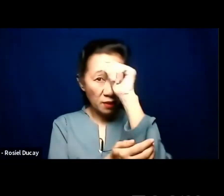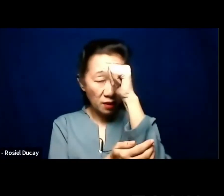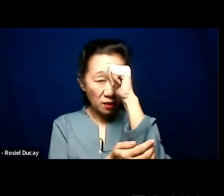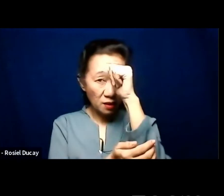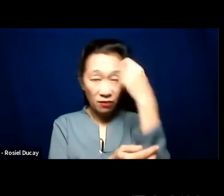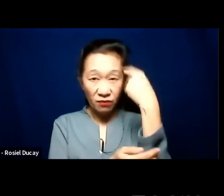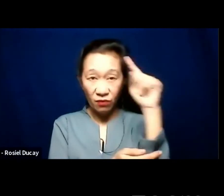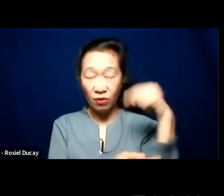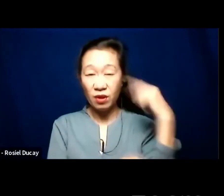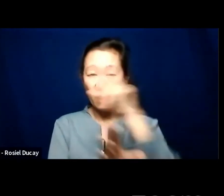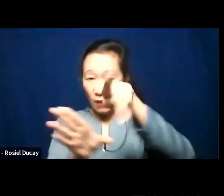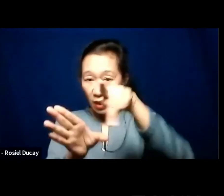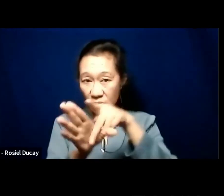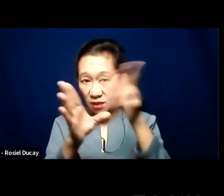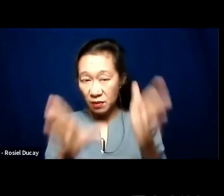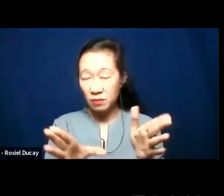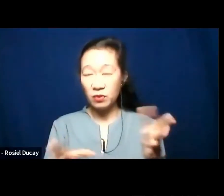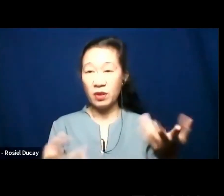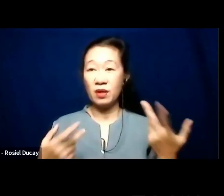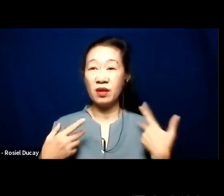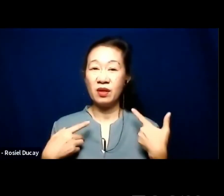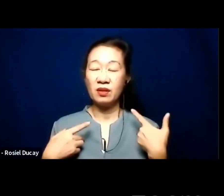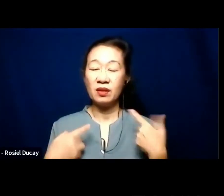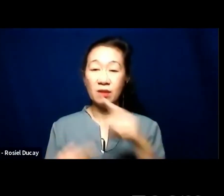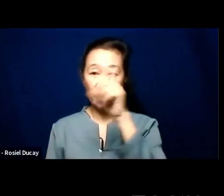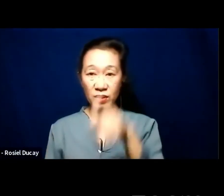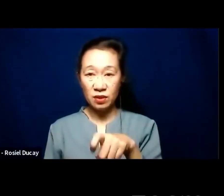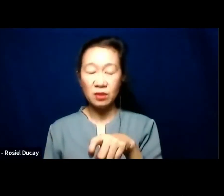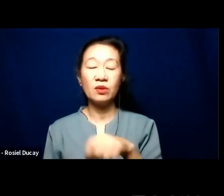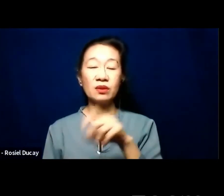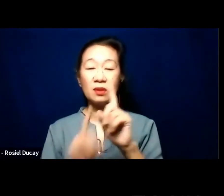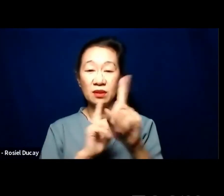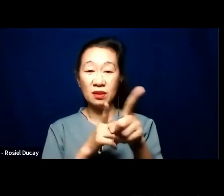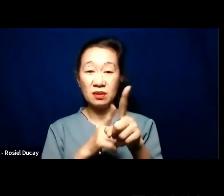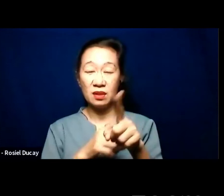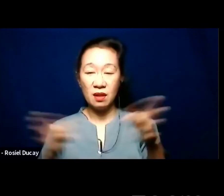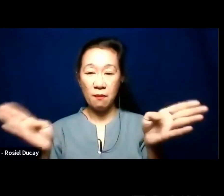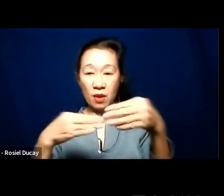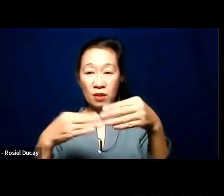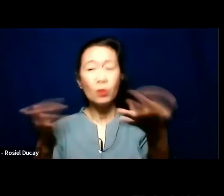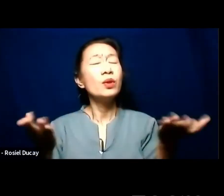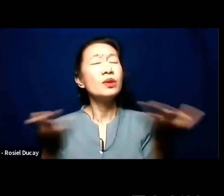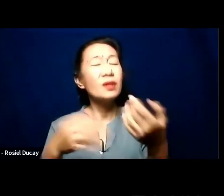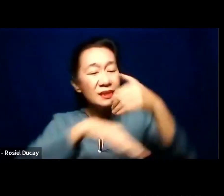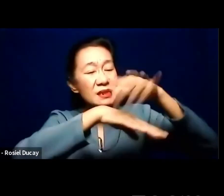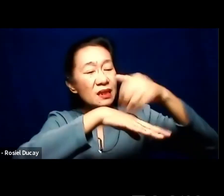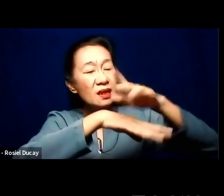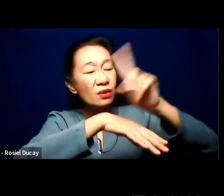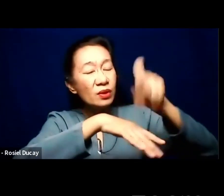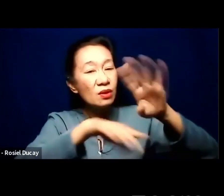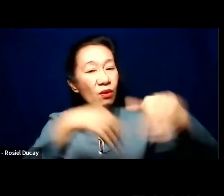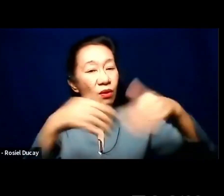po for our participants, we have the Q&A box po where we can send our questions and all